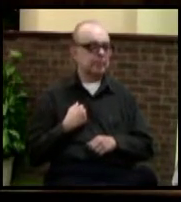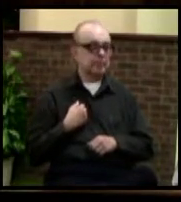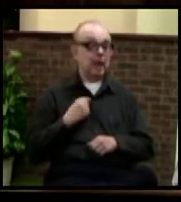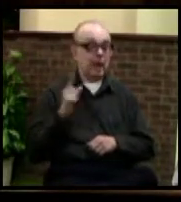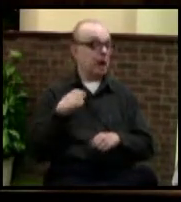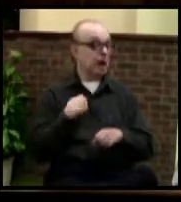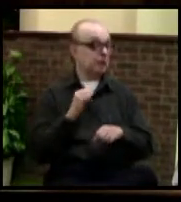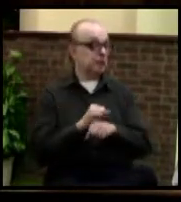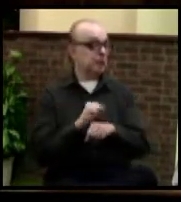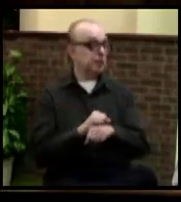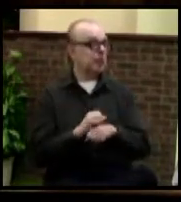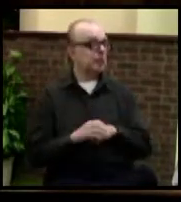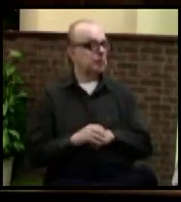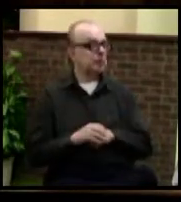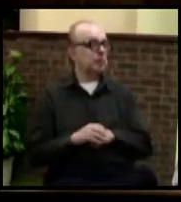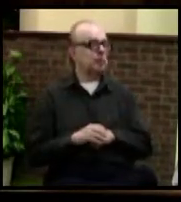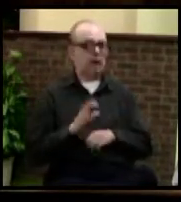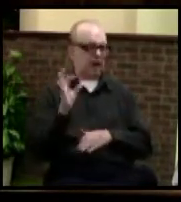I was at work